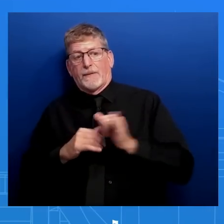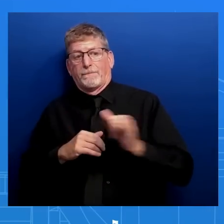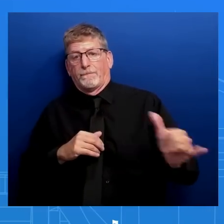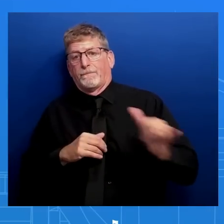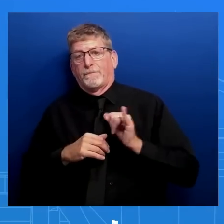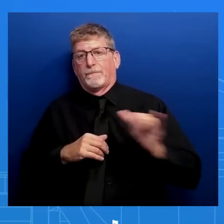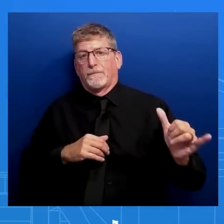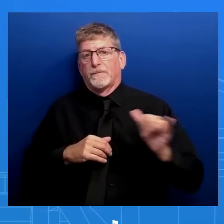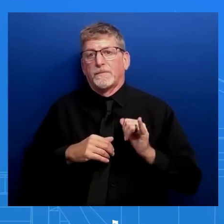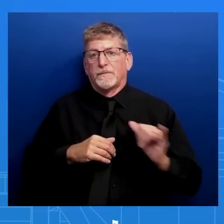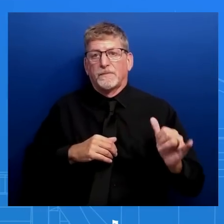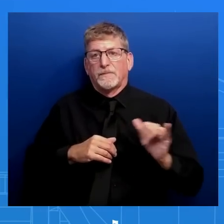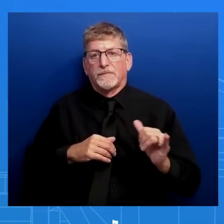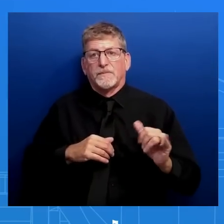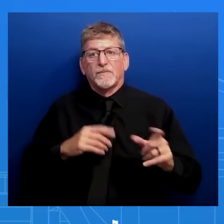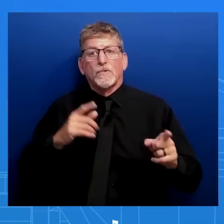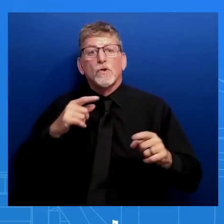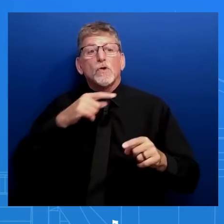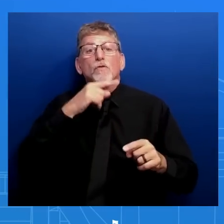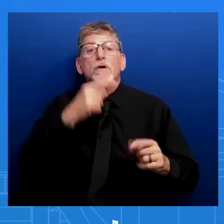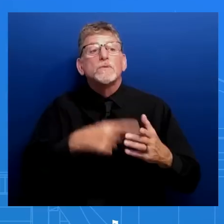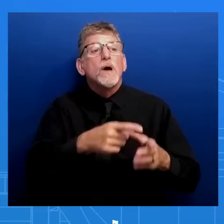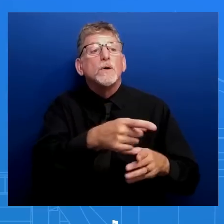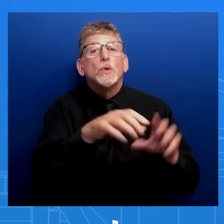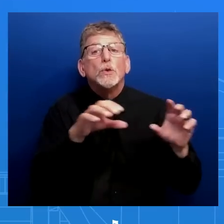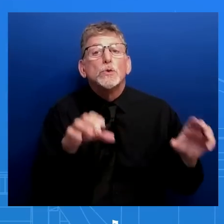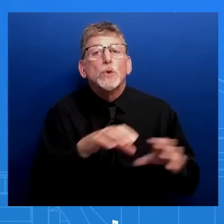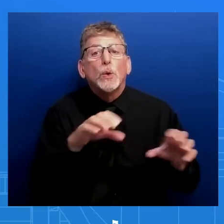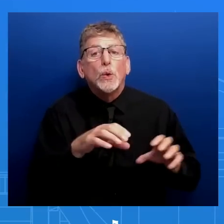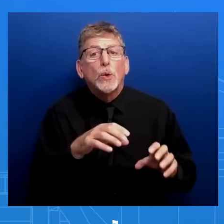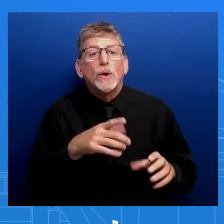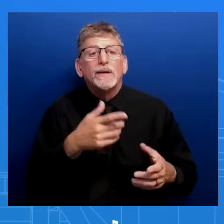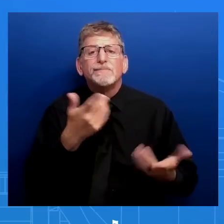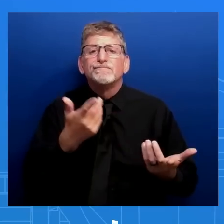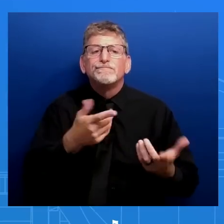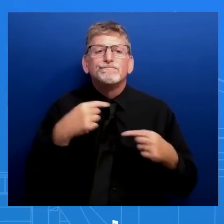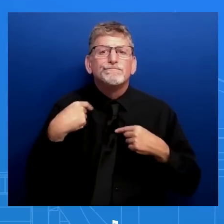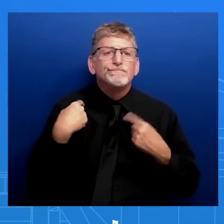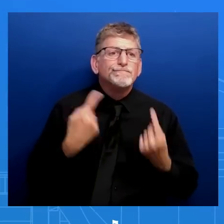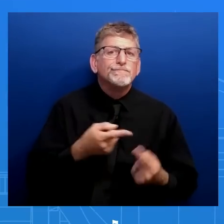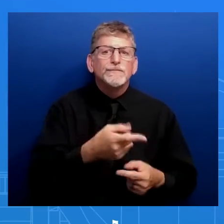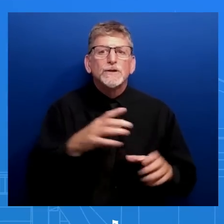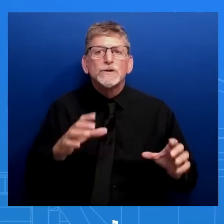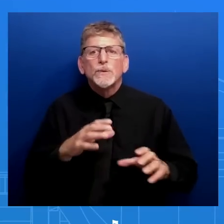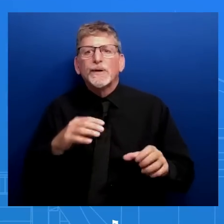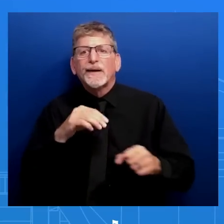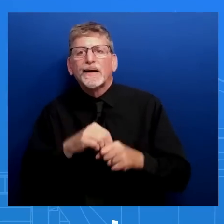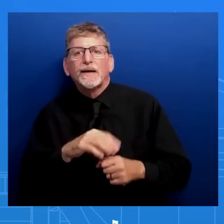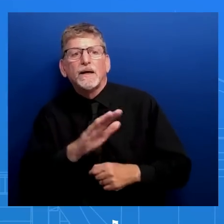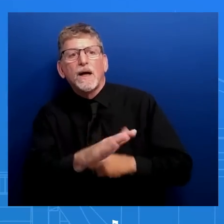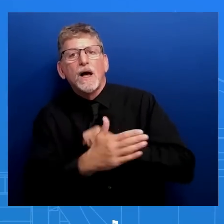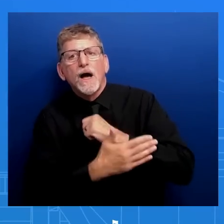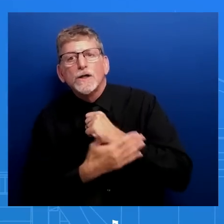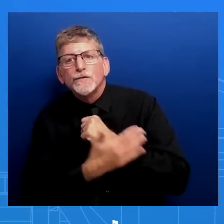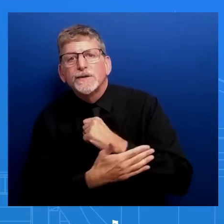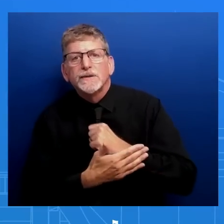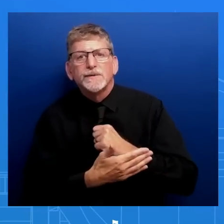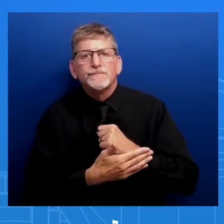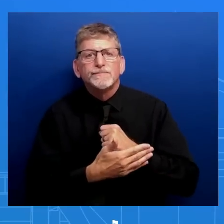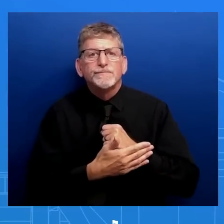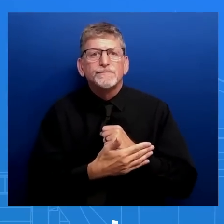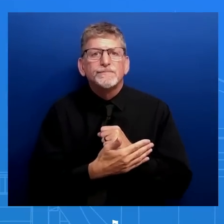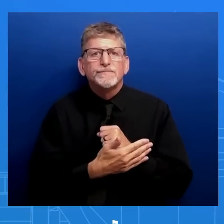with the Kremlin and the Russian military and, of course, their enablers such as the Wagner Group. It's not with the Russian people.